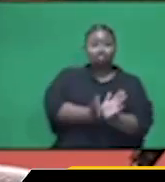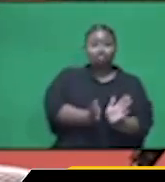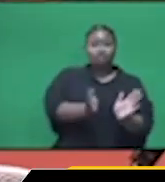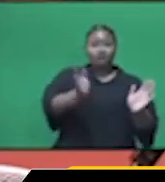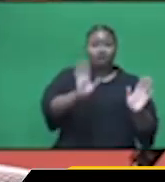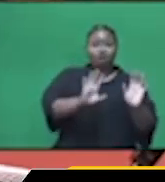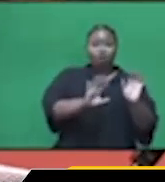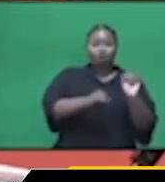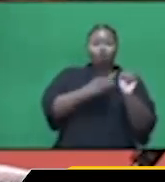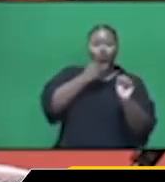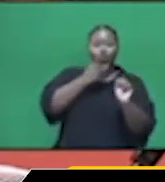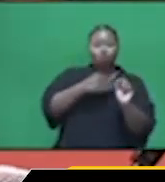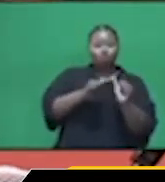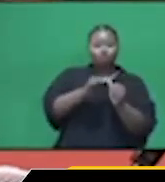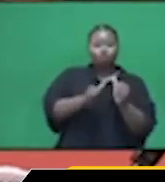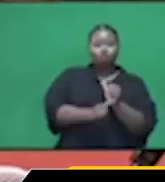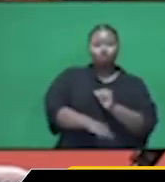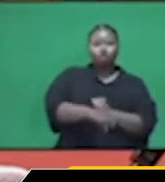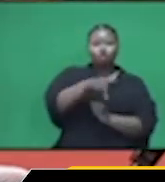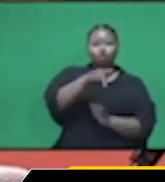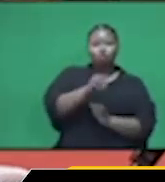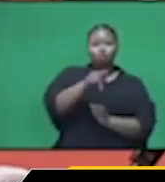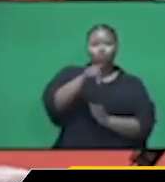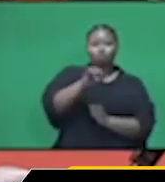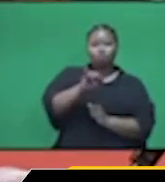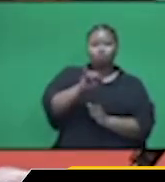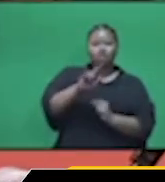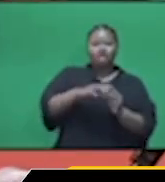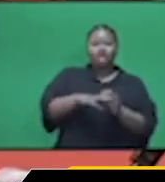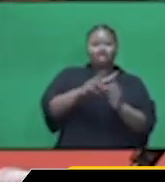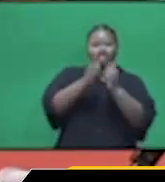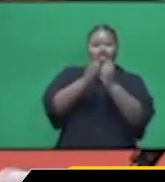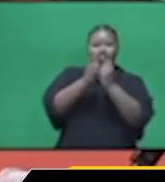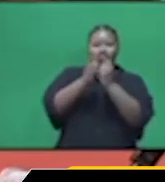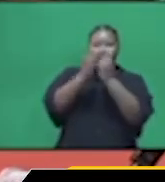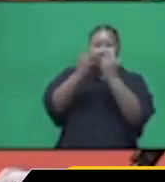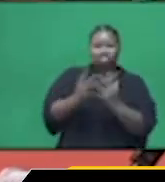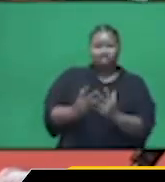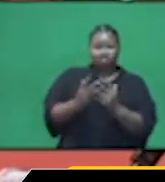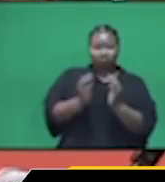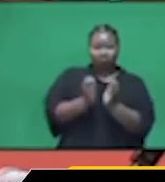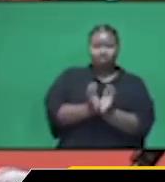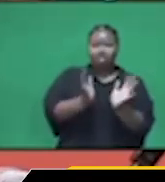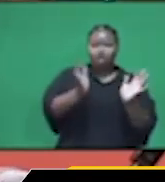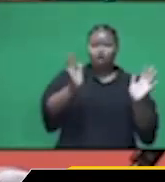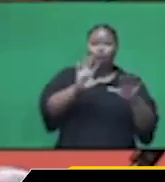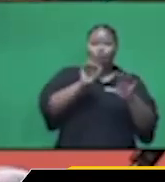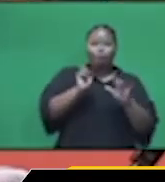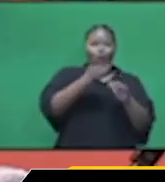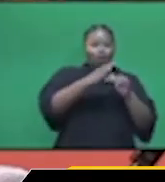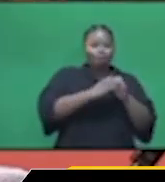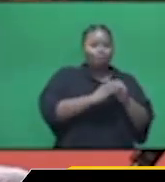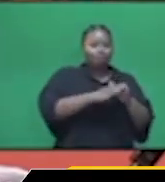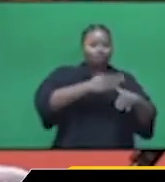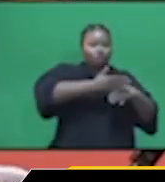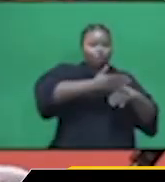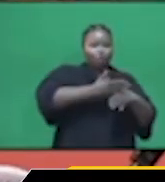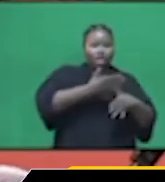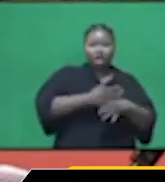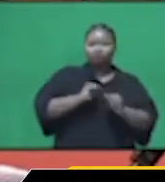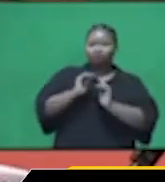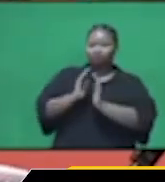Poppy, and the Treasurer General, members of the Central Working Team, the traditional